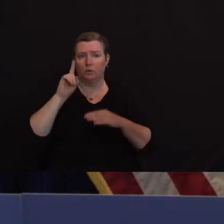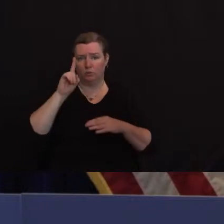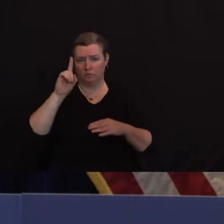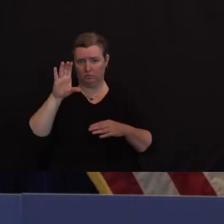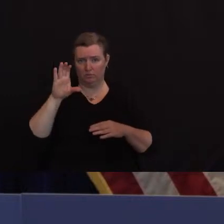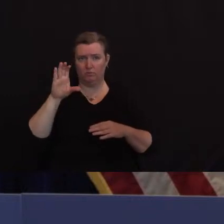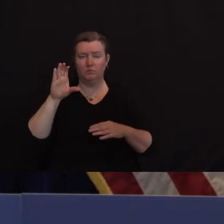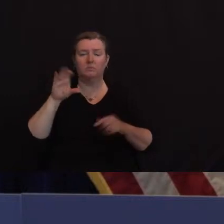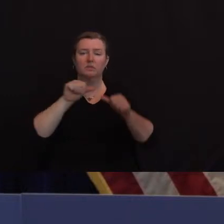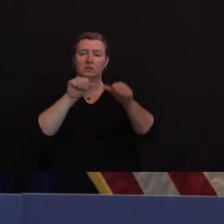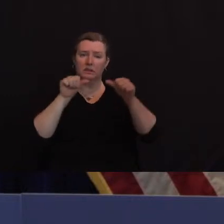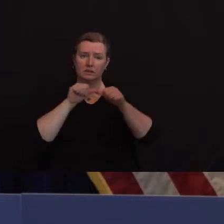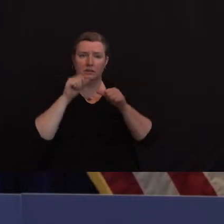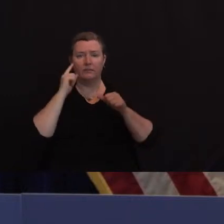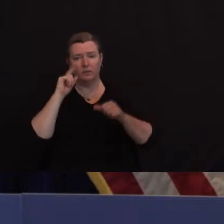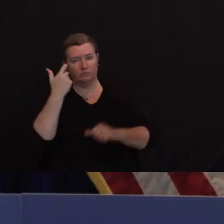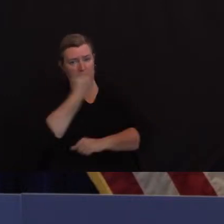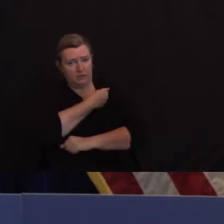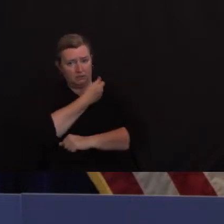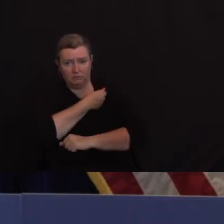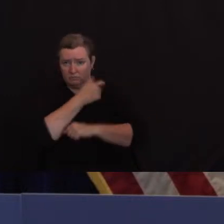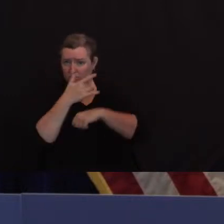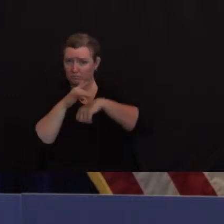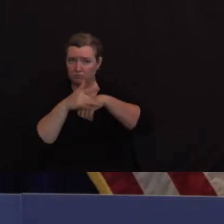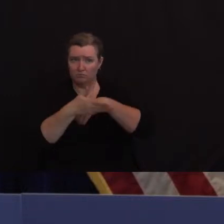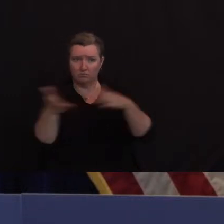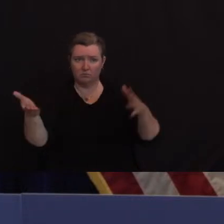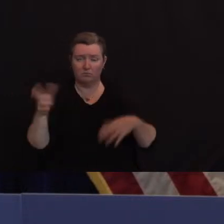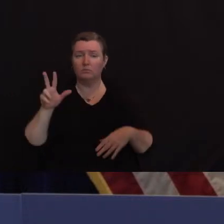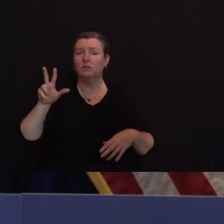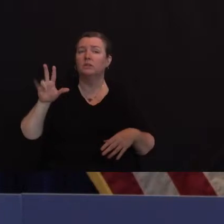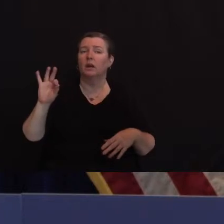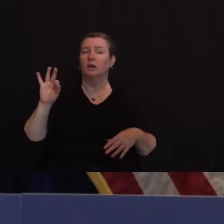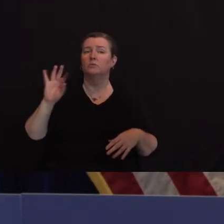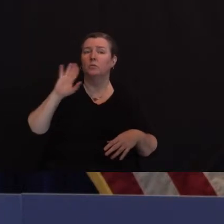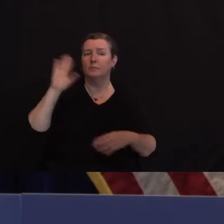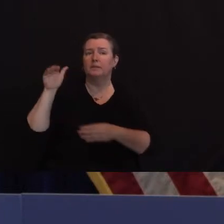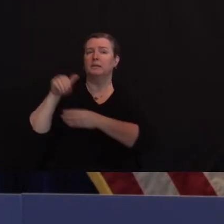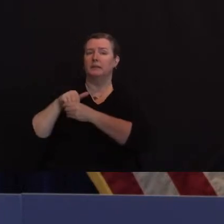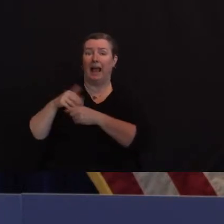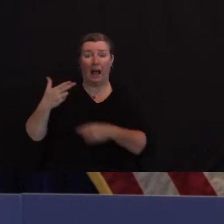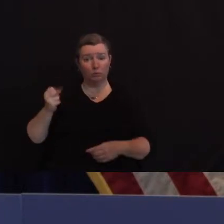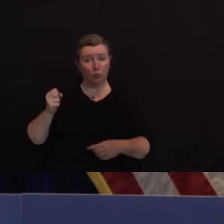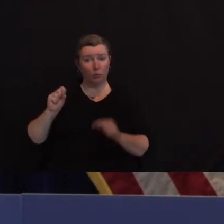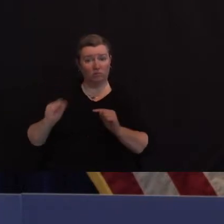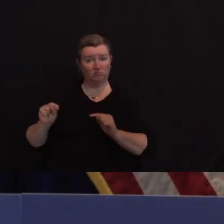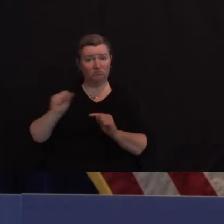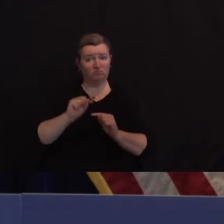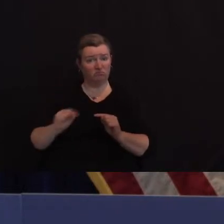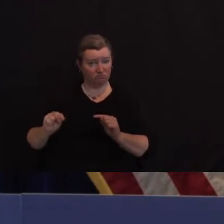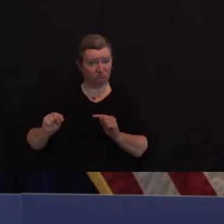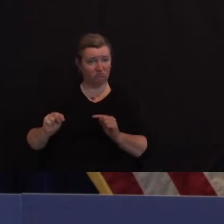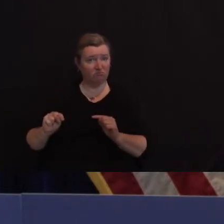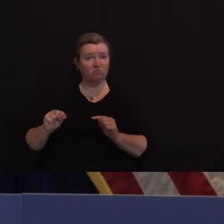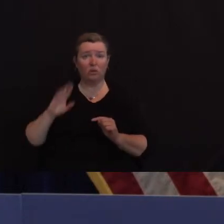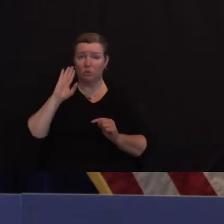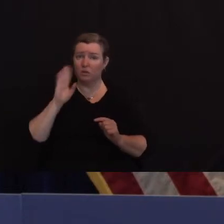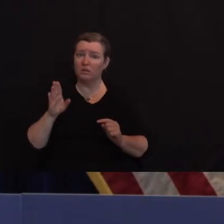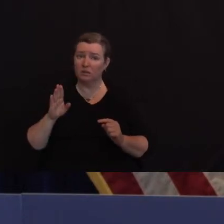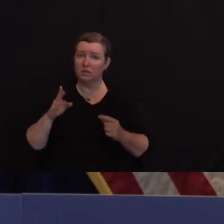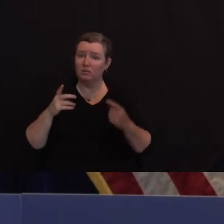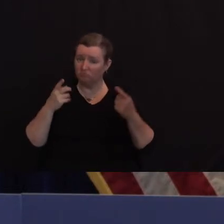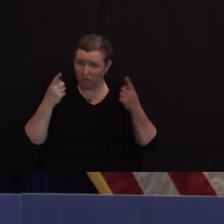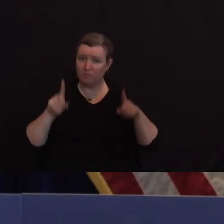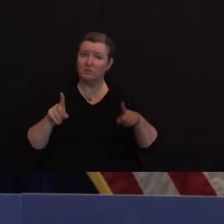high schools. This cooperation is repeated in every municipality we are in. Vaccination is the